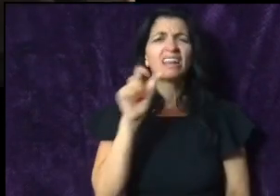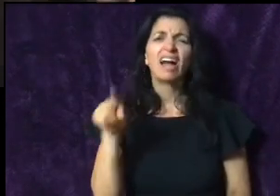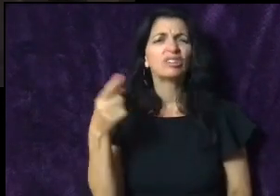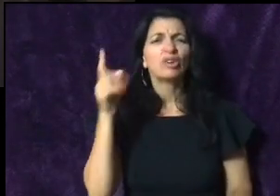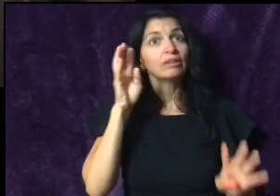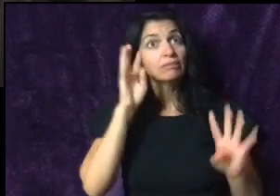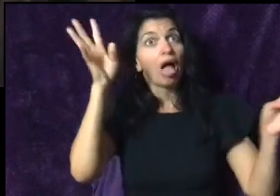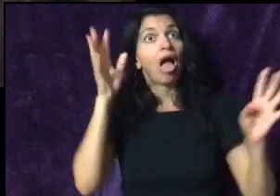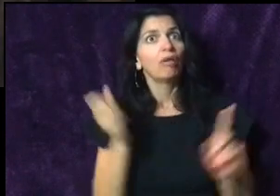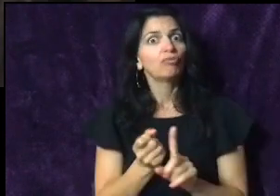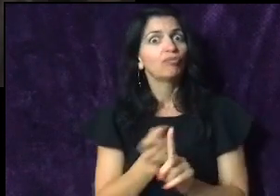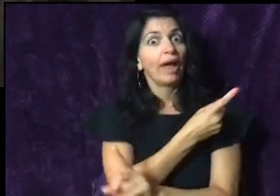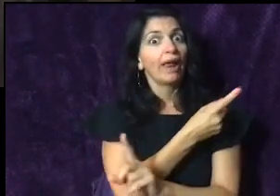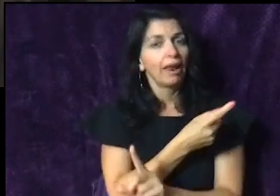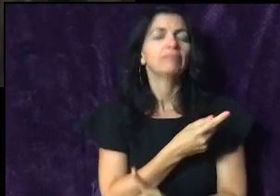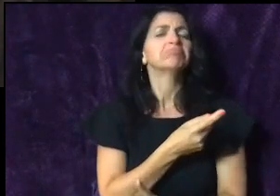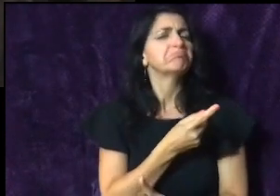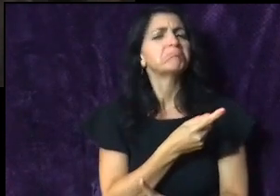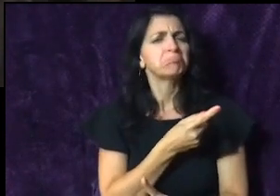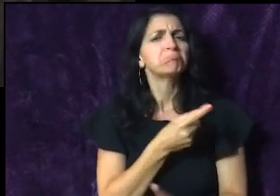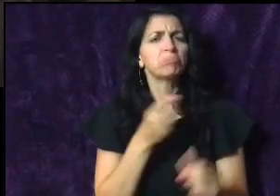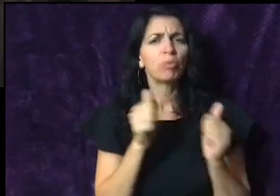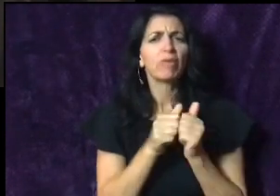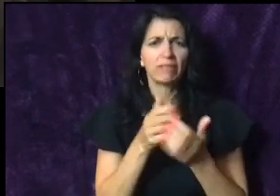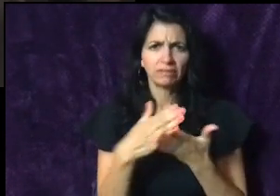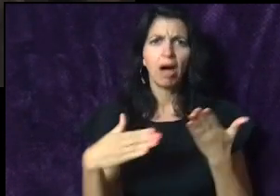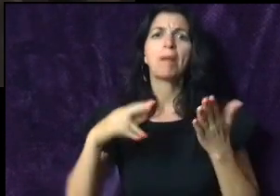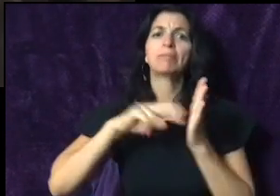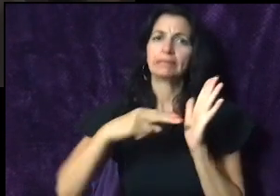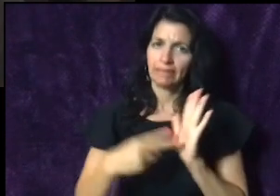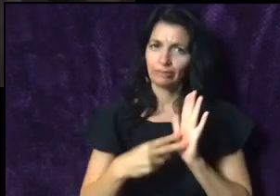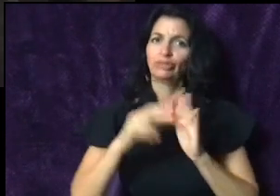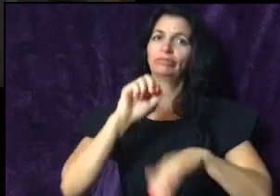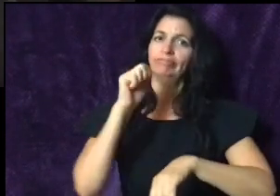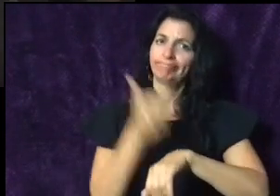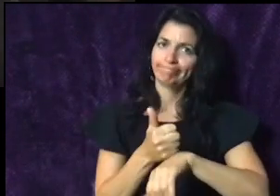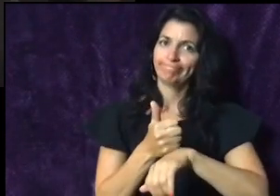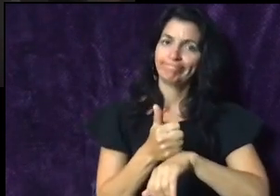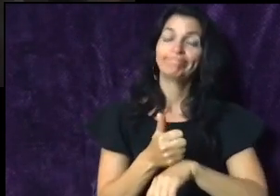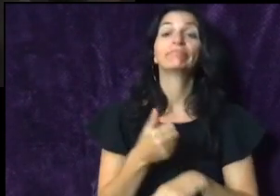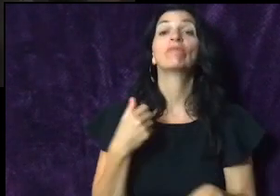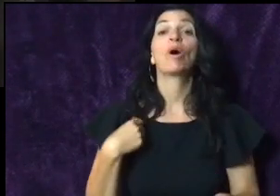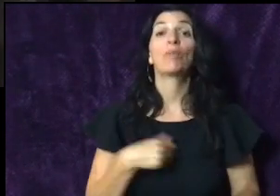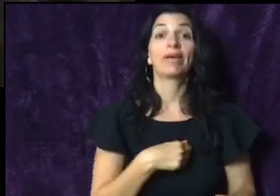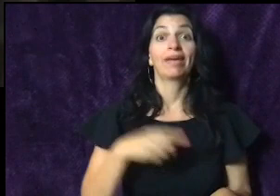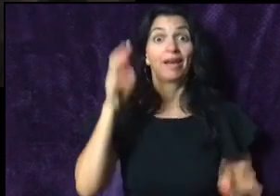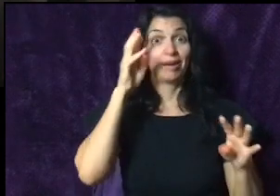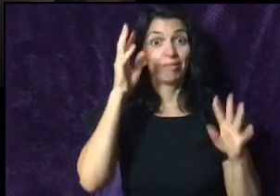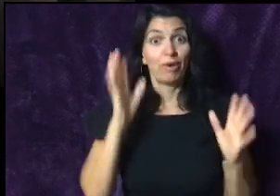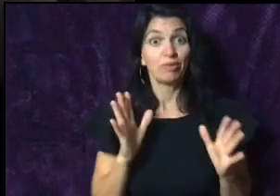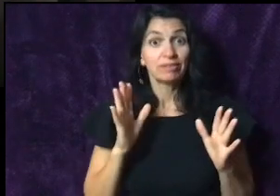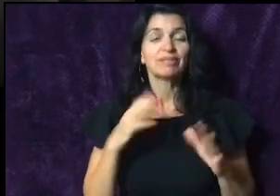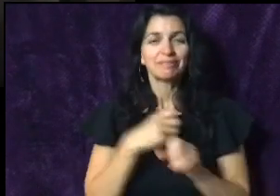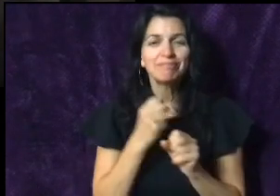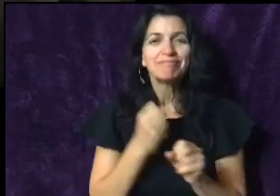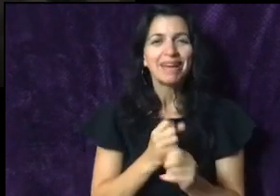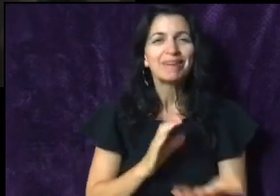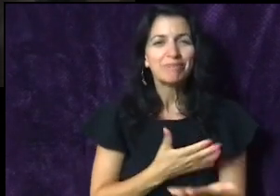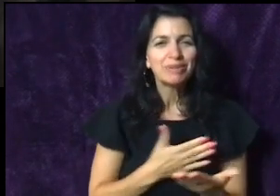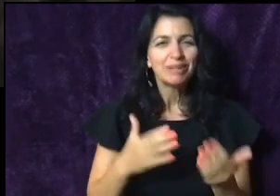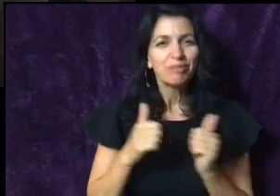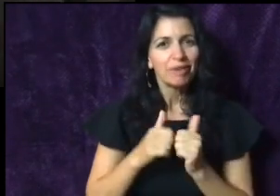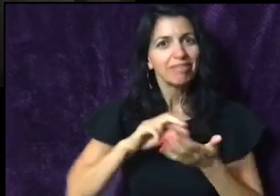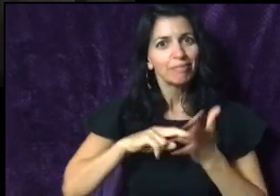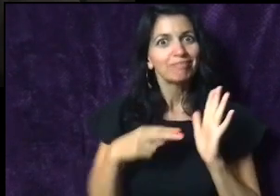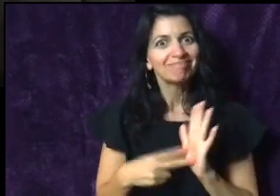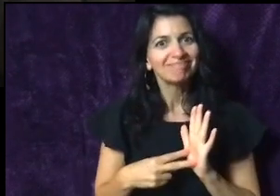up kind of randomly. We're gonna do it with some intentionality. Because that's what we do as composers, is we make music intentionally.